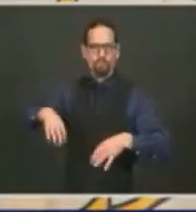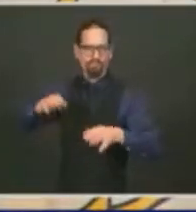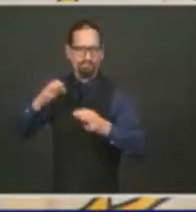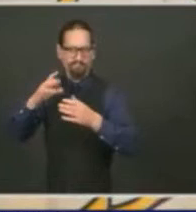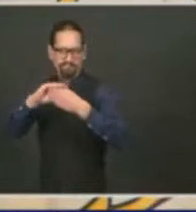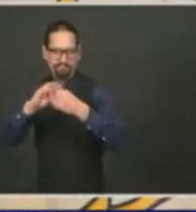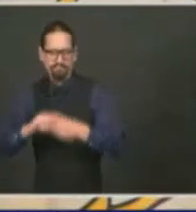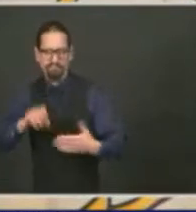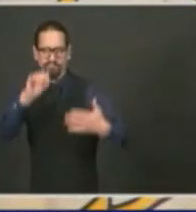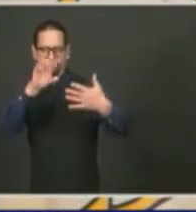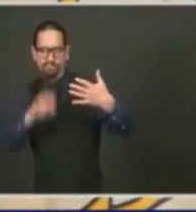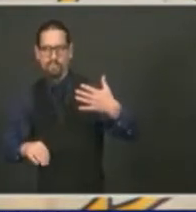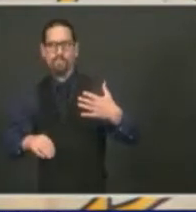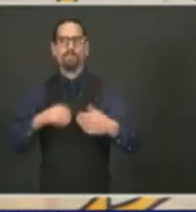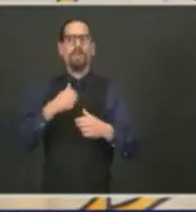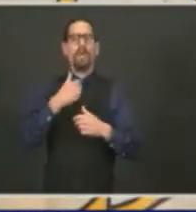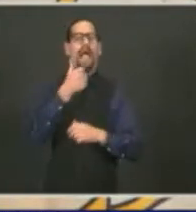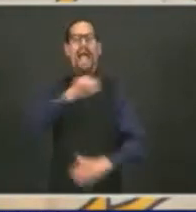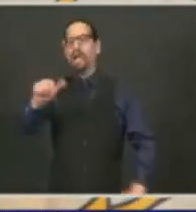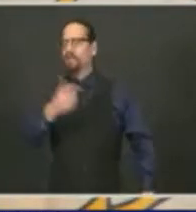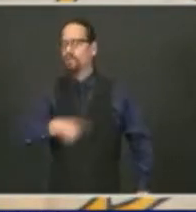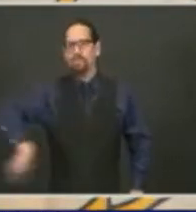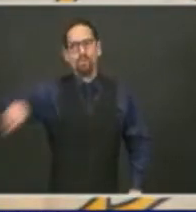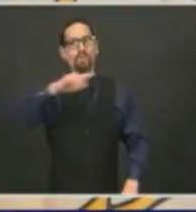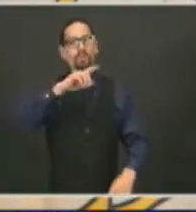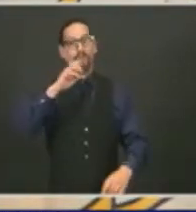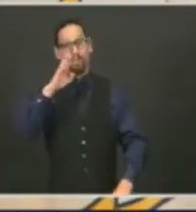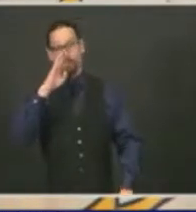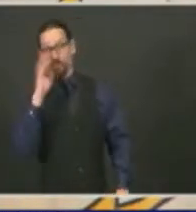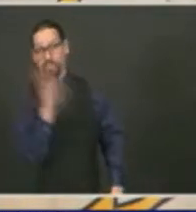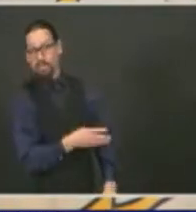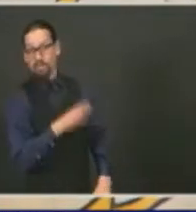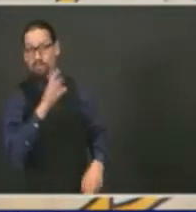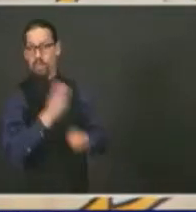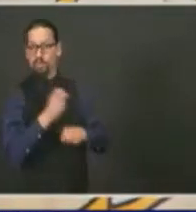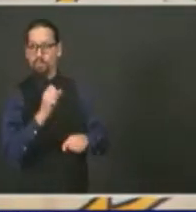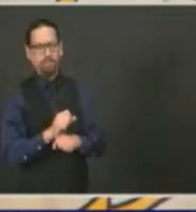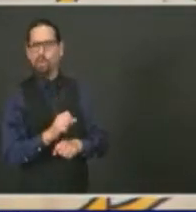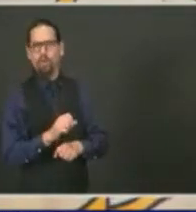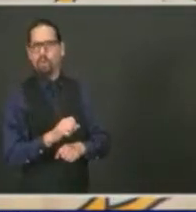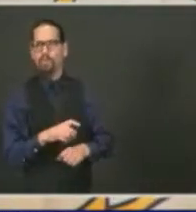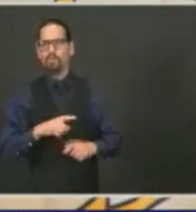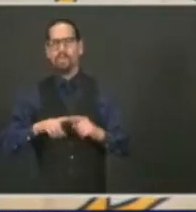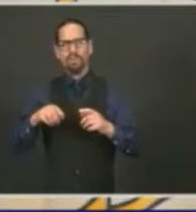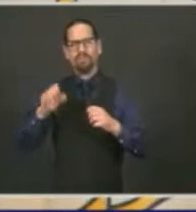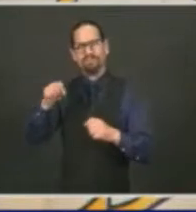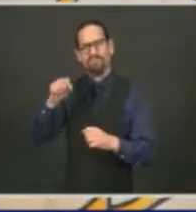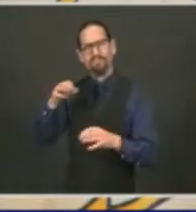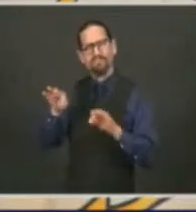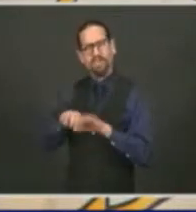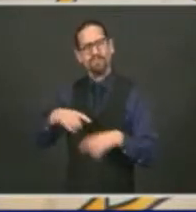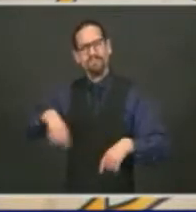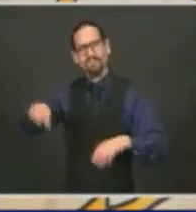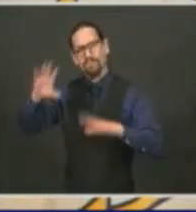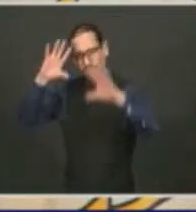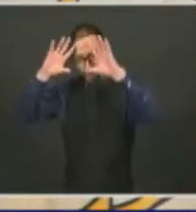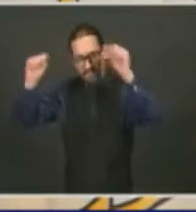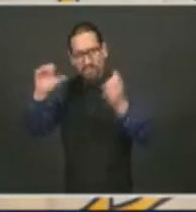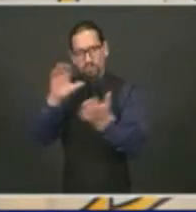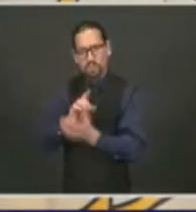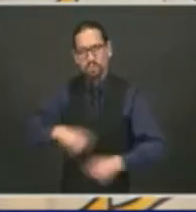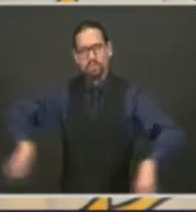offend anyone or discredit all their hard work, which we're grateful for. But they said to us, over the period of the